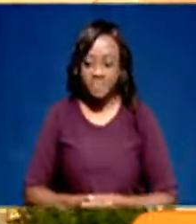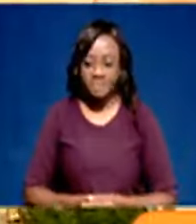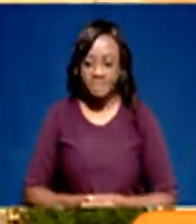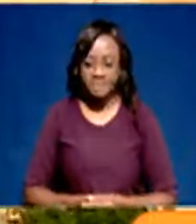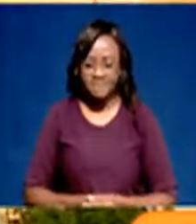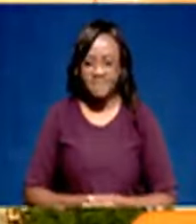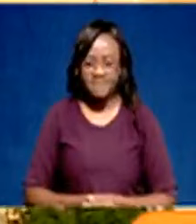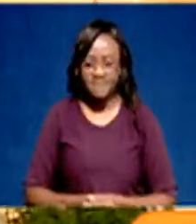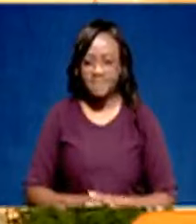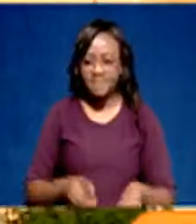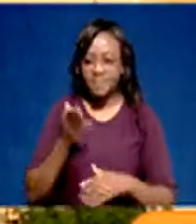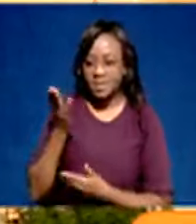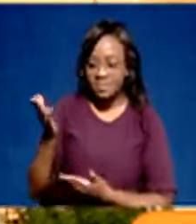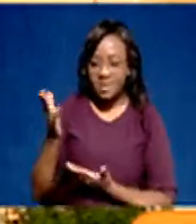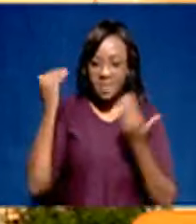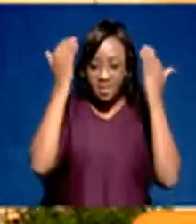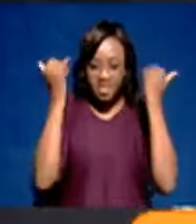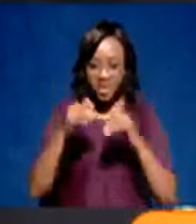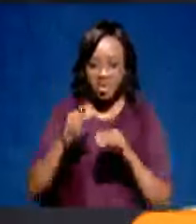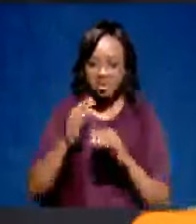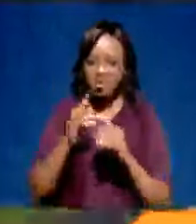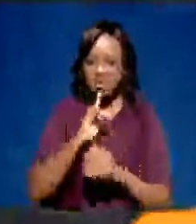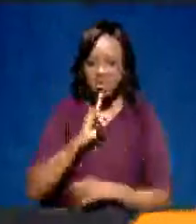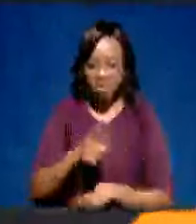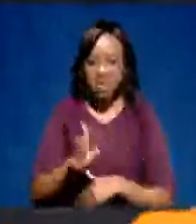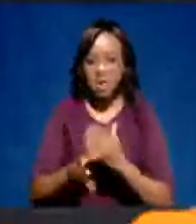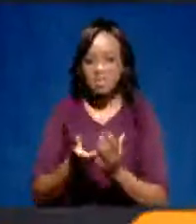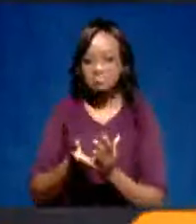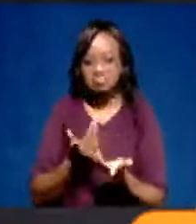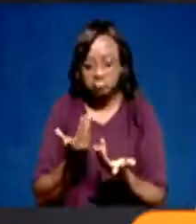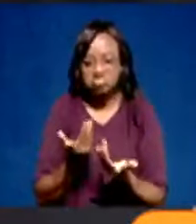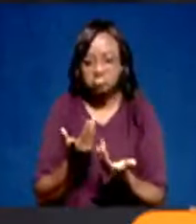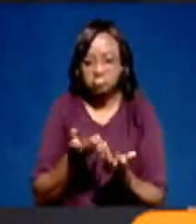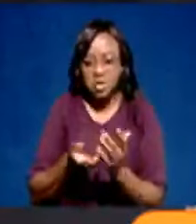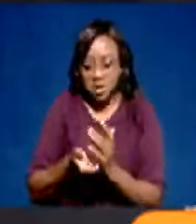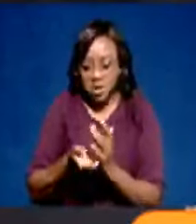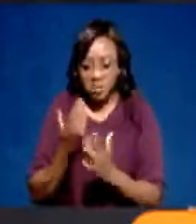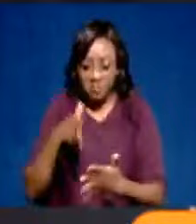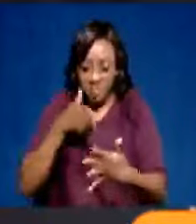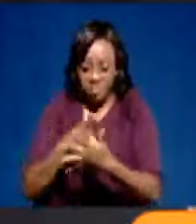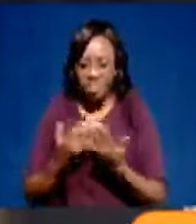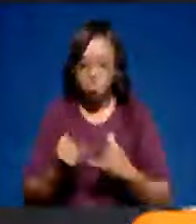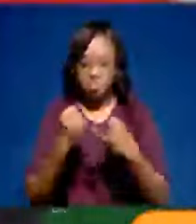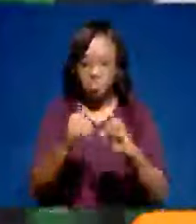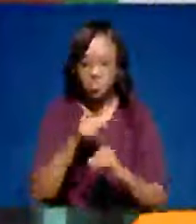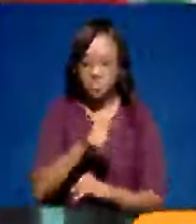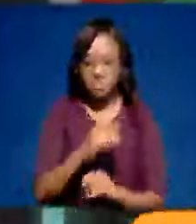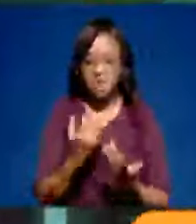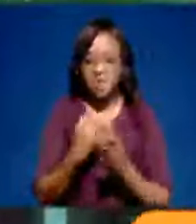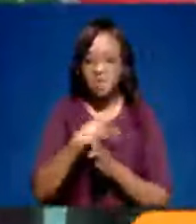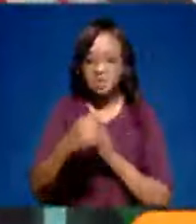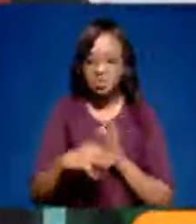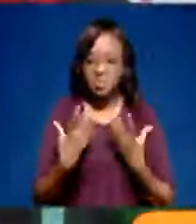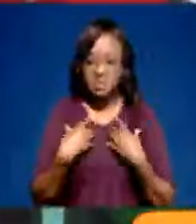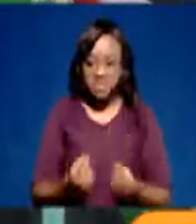In the wake of the lifting of the court orders against implementation of the Social Health Insurance Act 2023, the Ministry of Health has